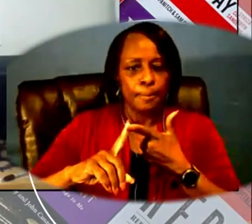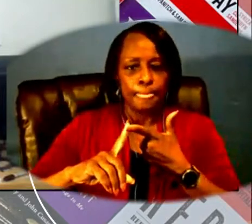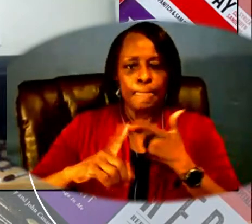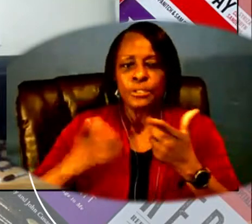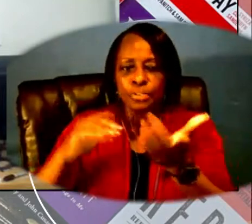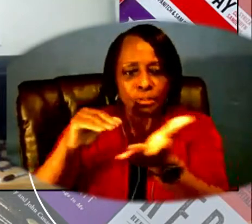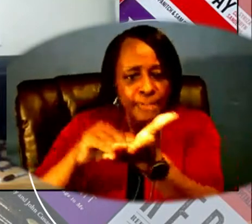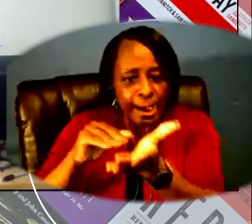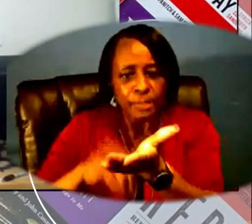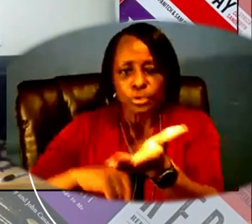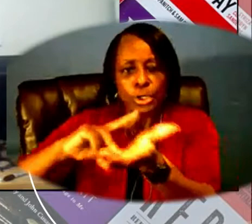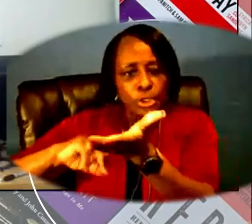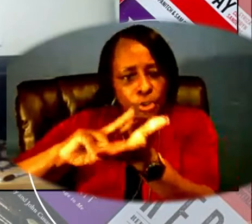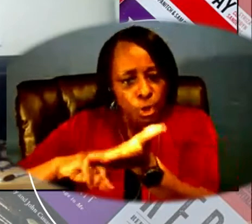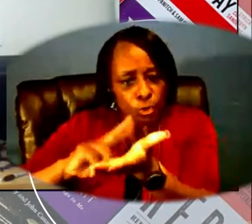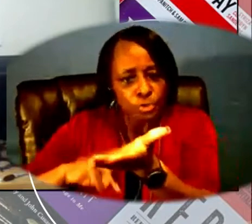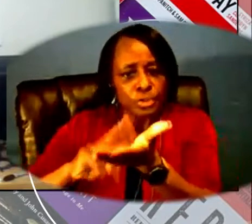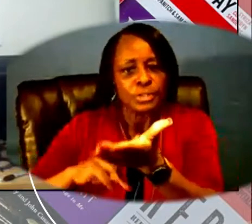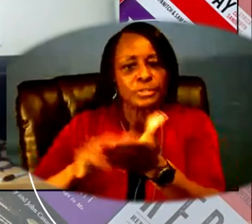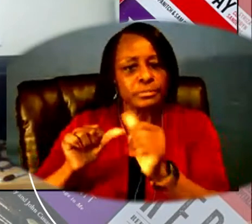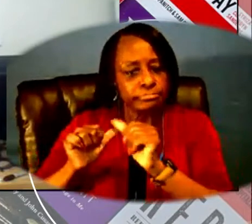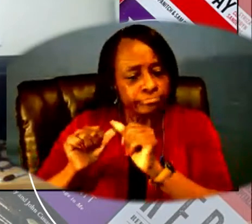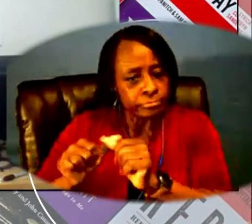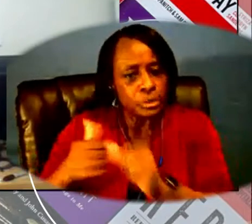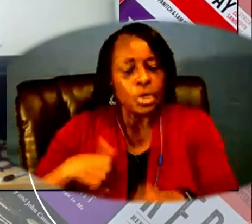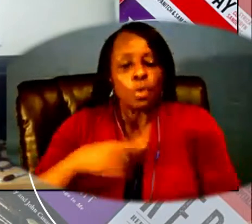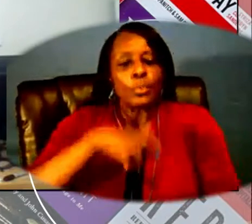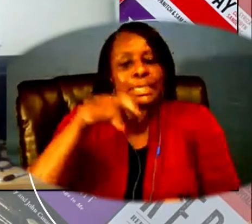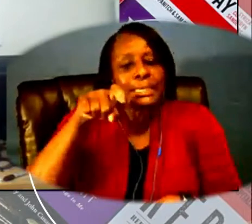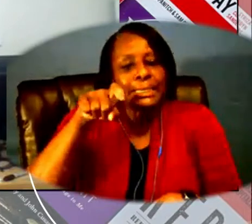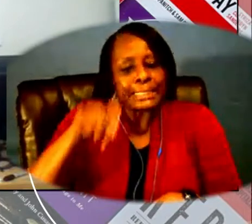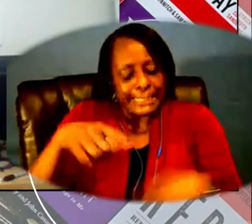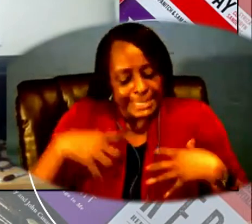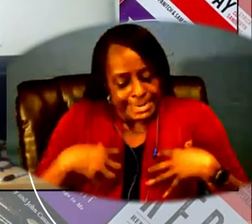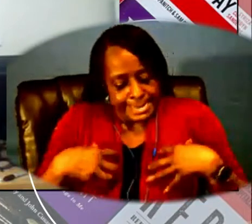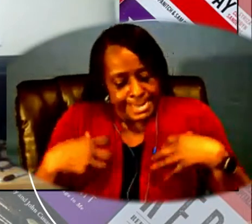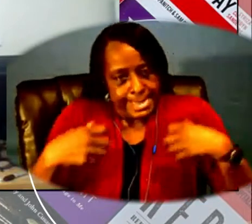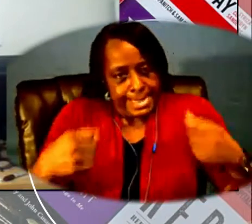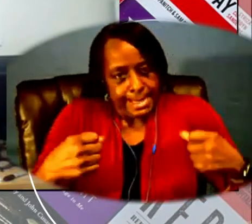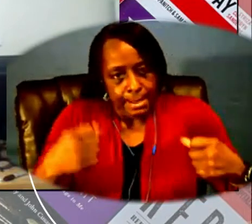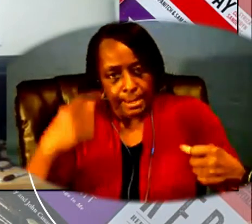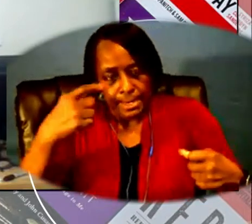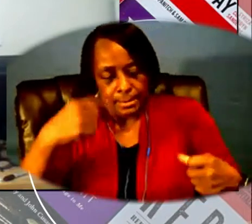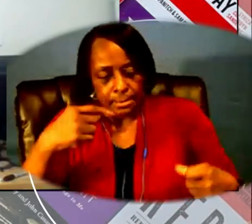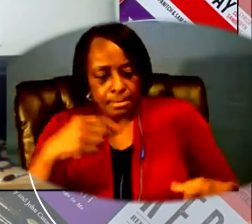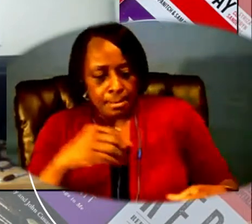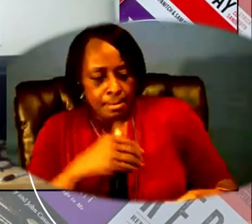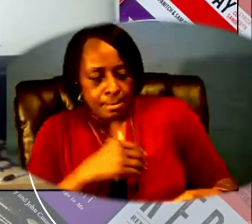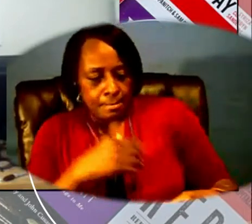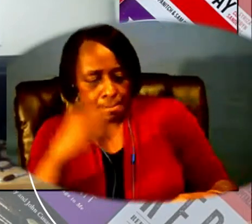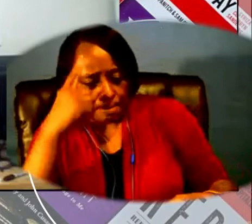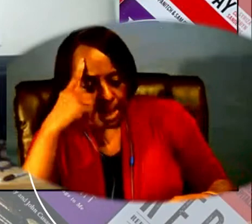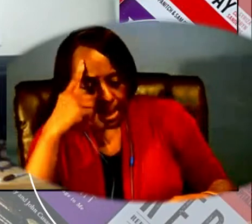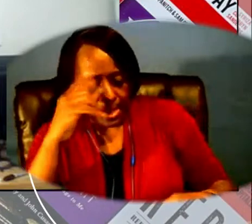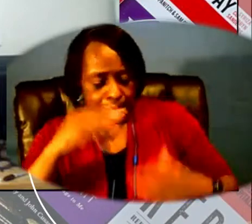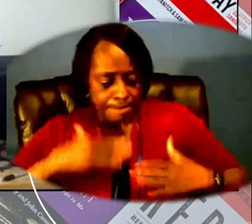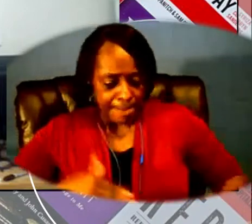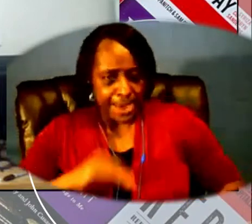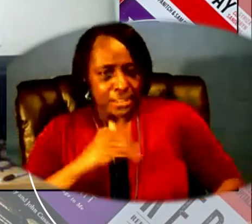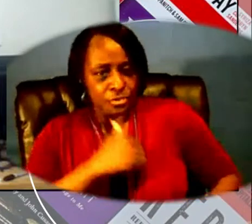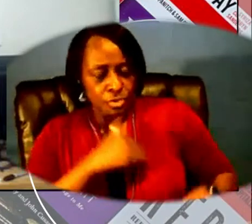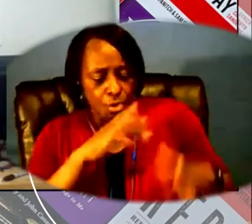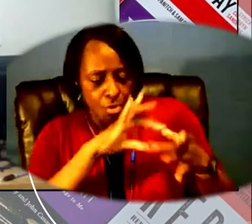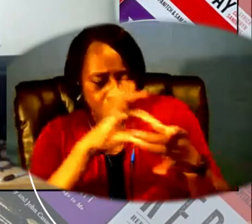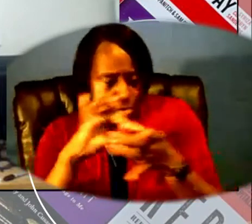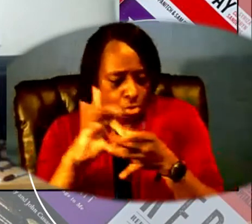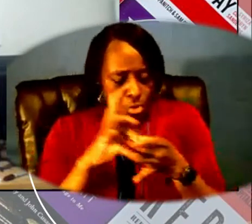doctors and nurses, and so on and so forth. We need a healing of mind, body, and soul in this country. We need to go